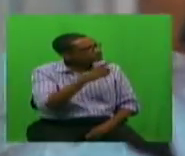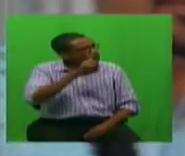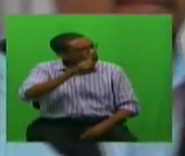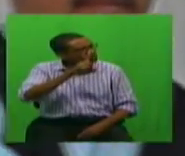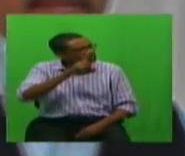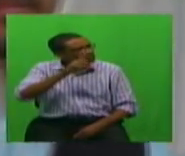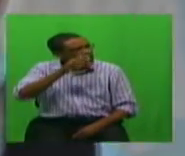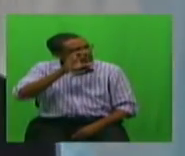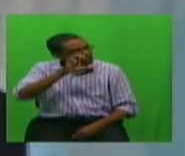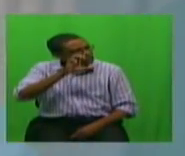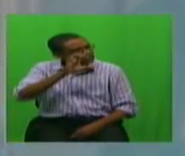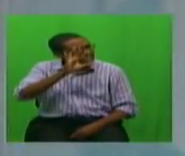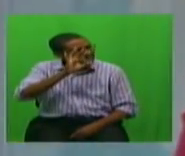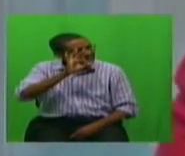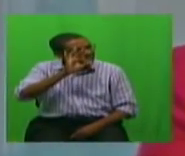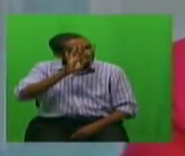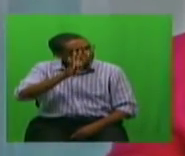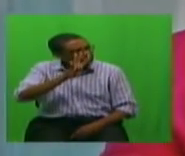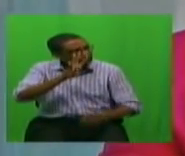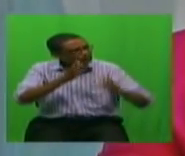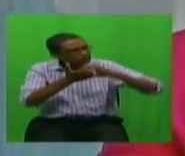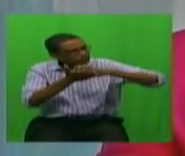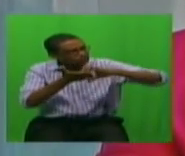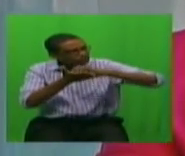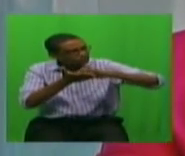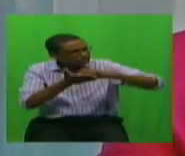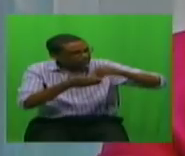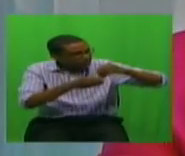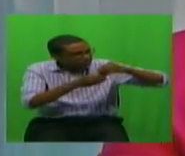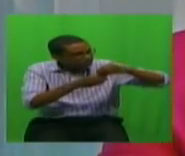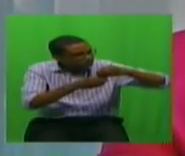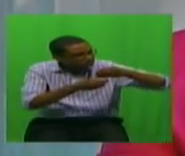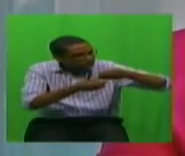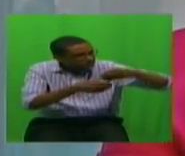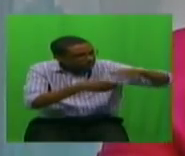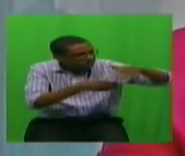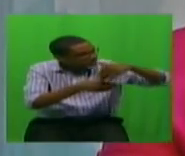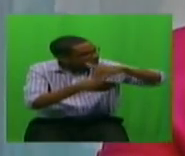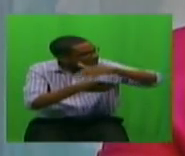grants, checks ought to be distributed sometime today. Do you have a dollar value to that?